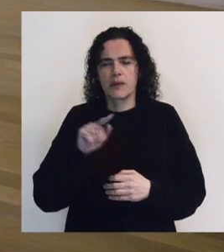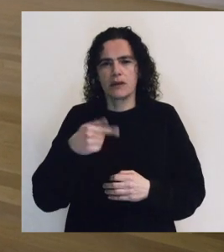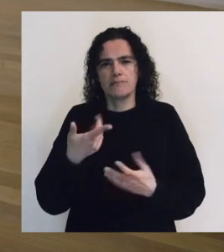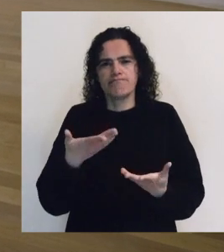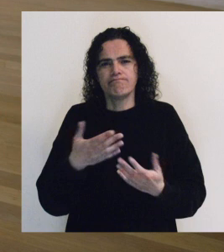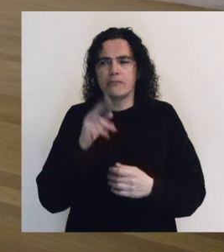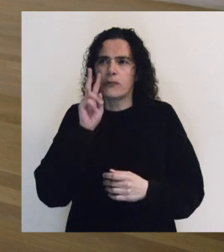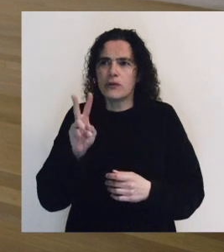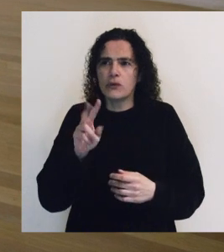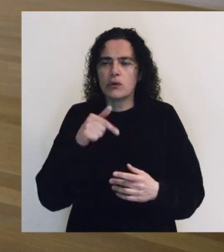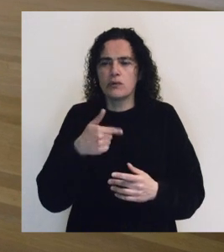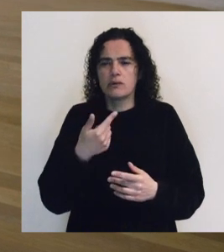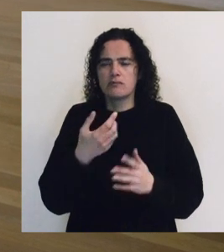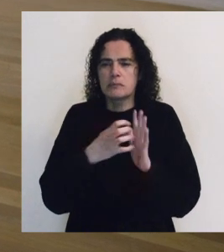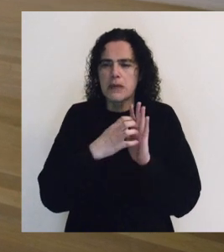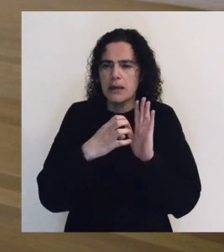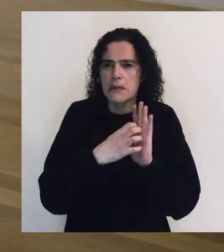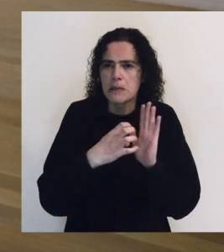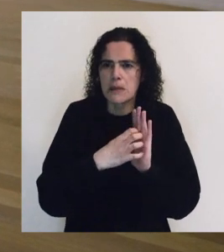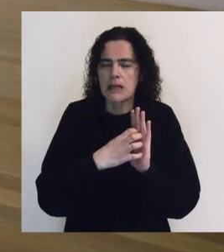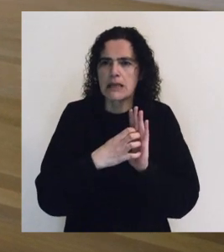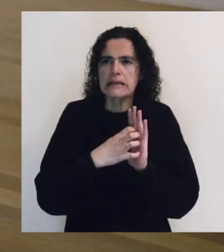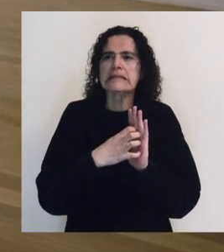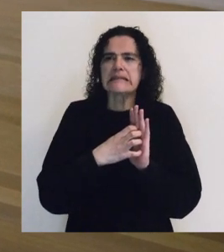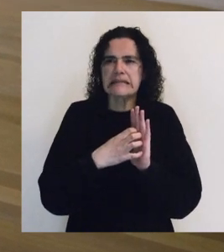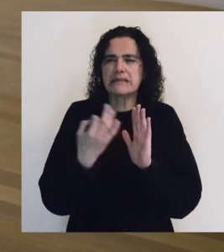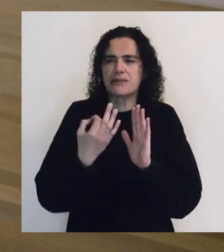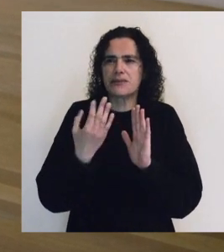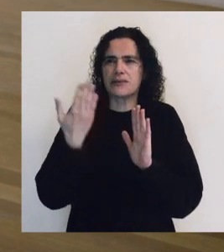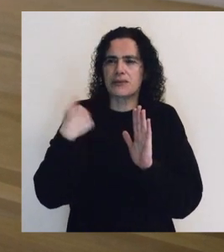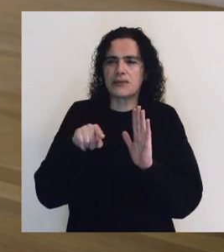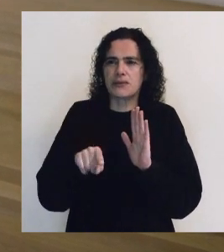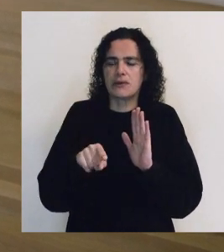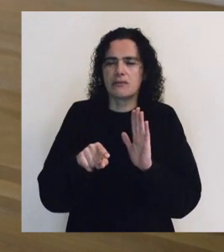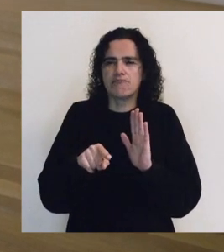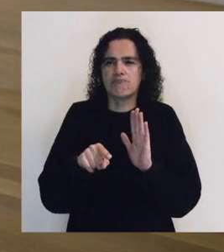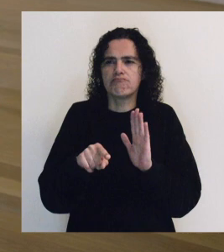He saw the signs of what was